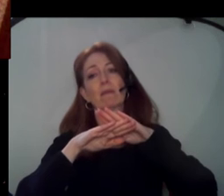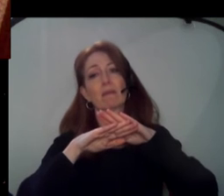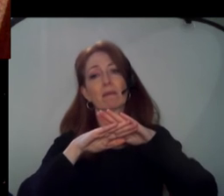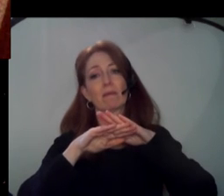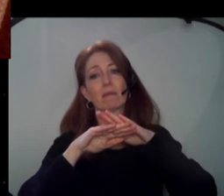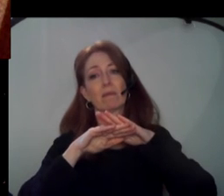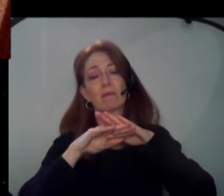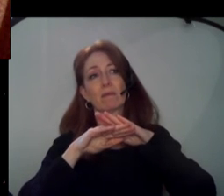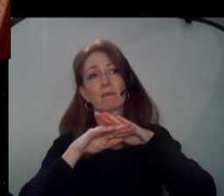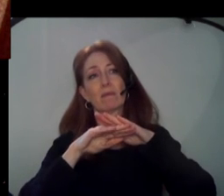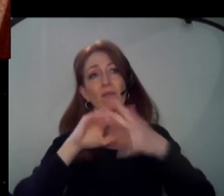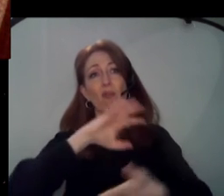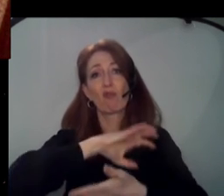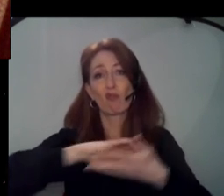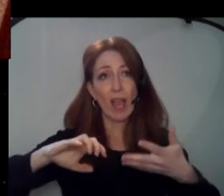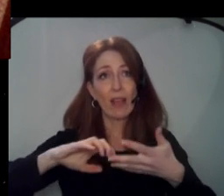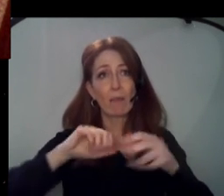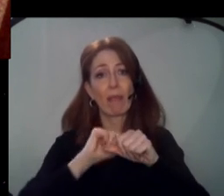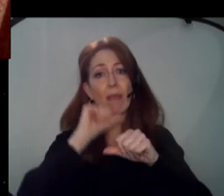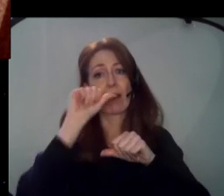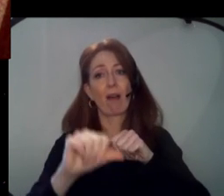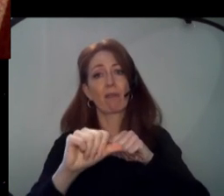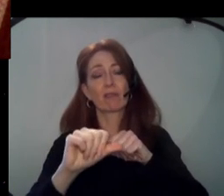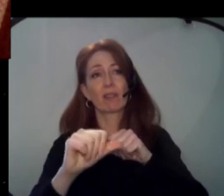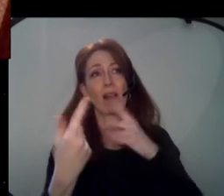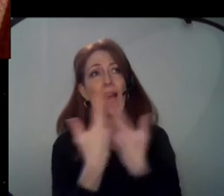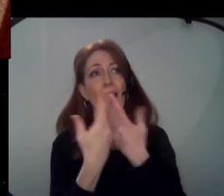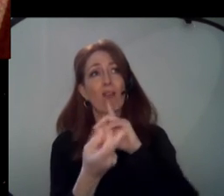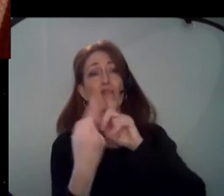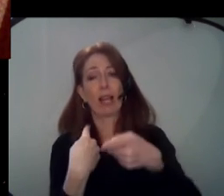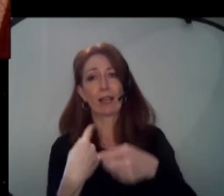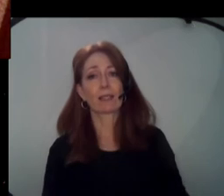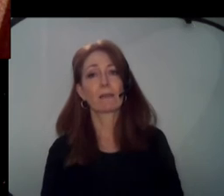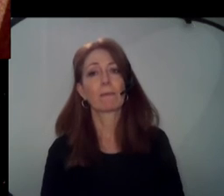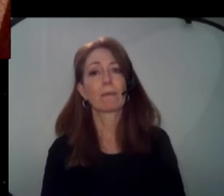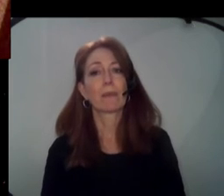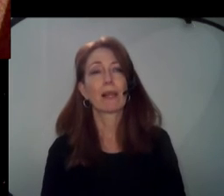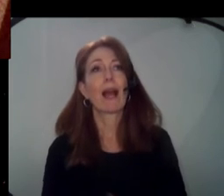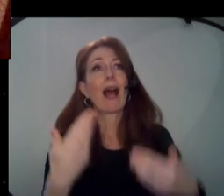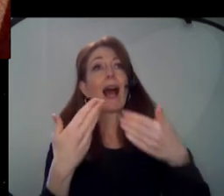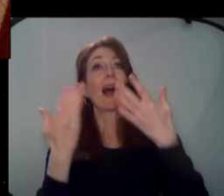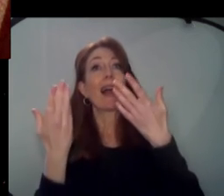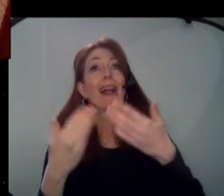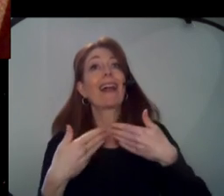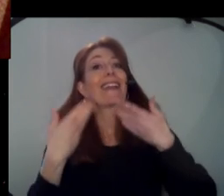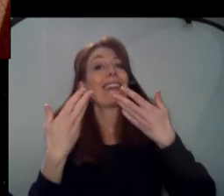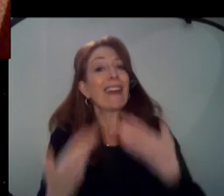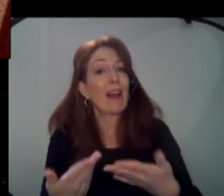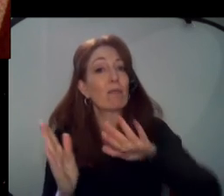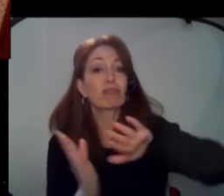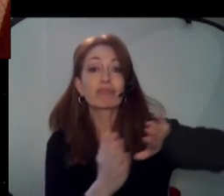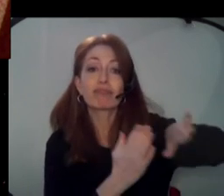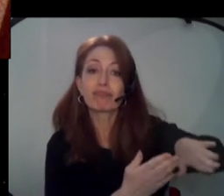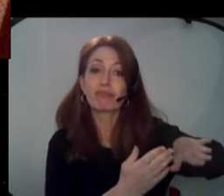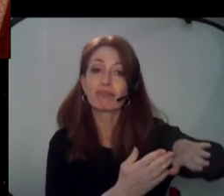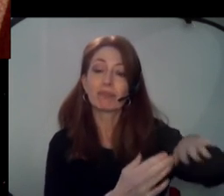of her rape and subsequent reaction to that. And I think we're now moving through to I think the